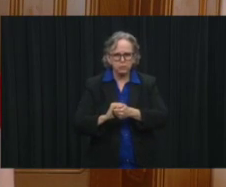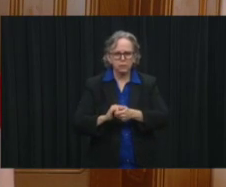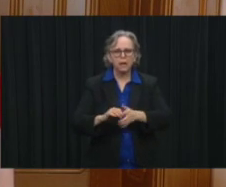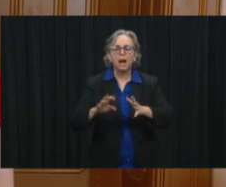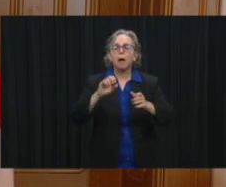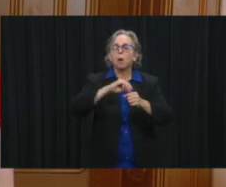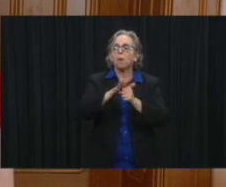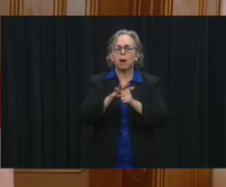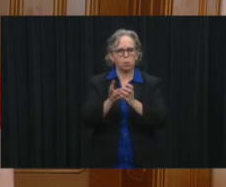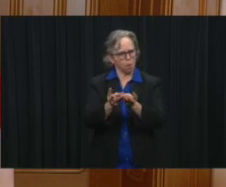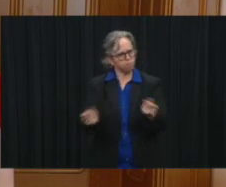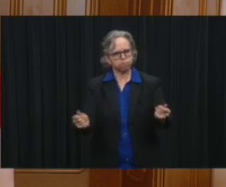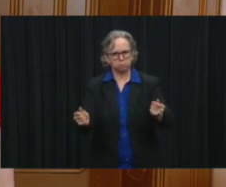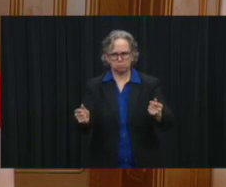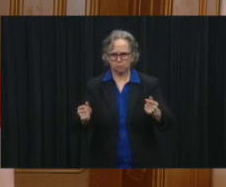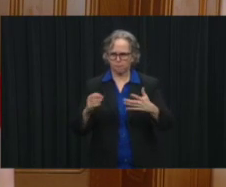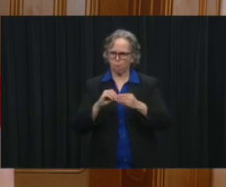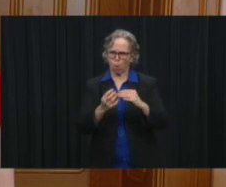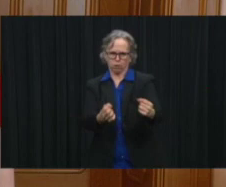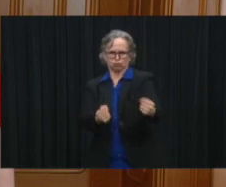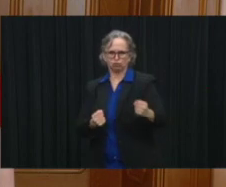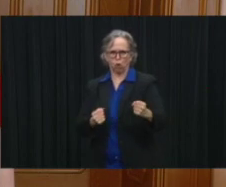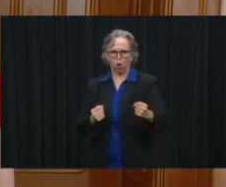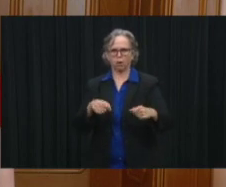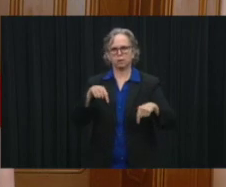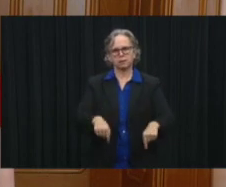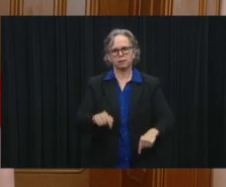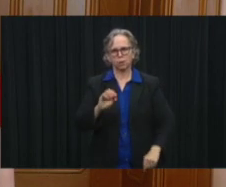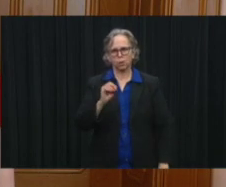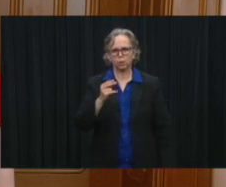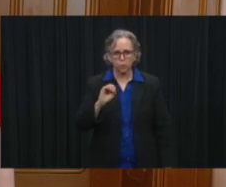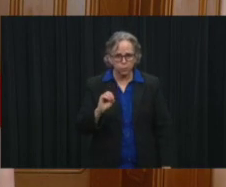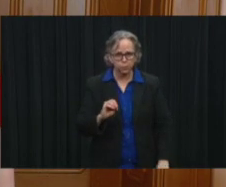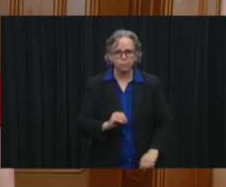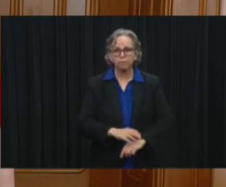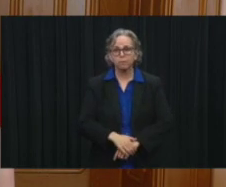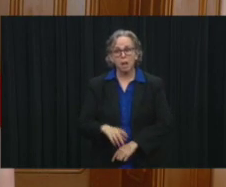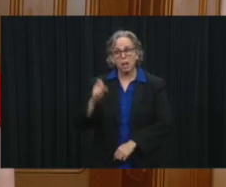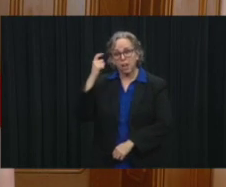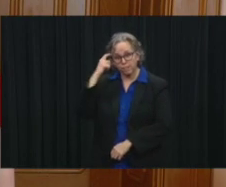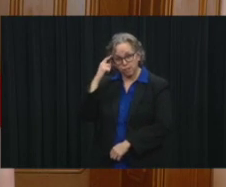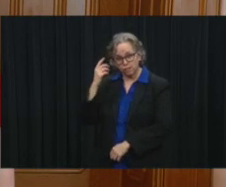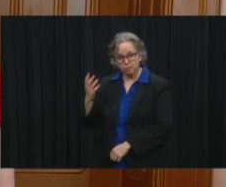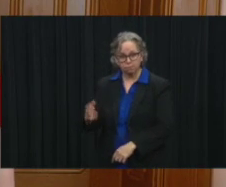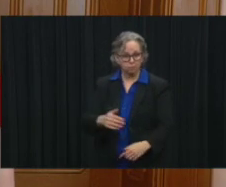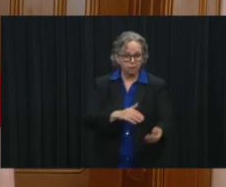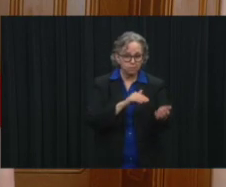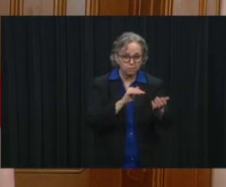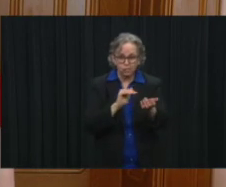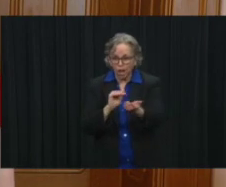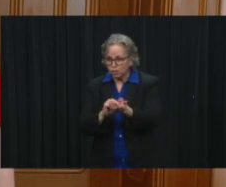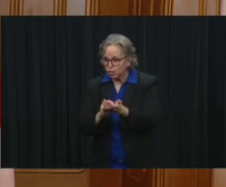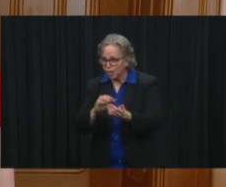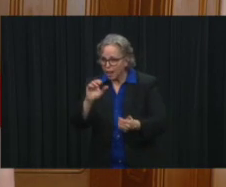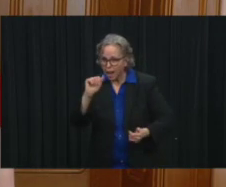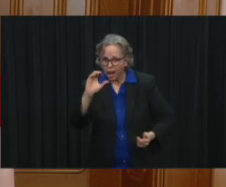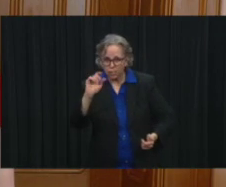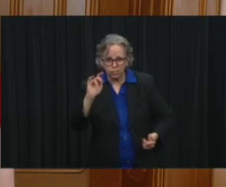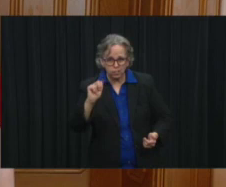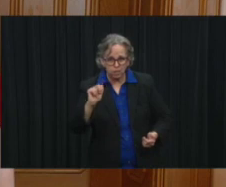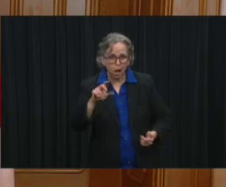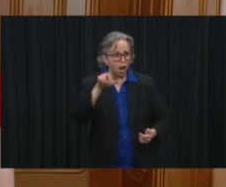I appreciate Governor, Lieutenant Governor, Dr. Acton, what you all have done to ensure that we have clear rules to follow to get us there